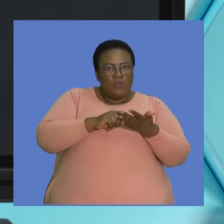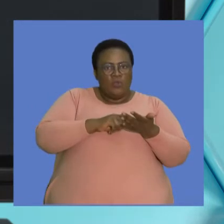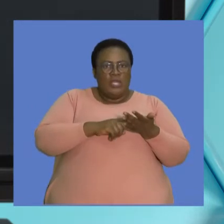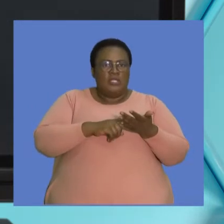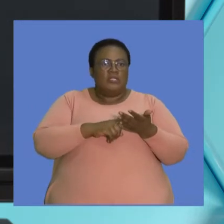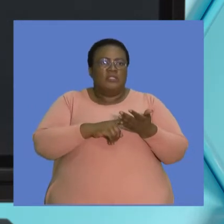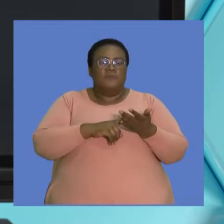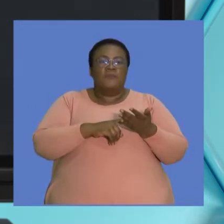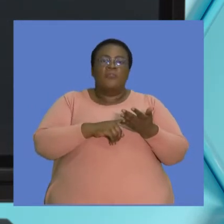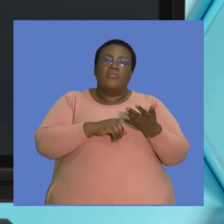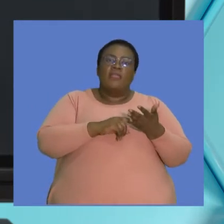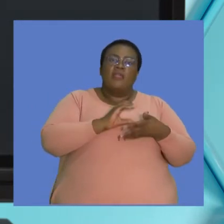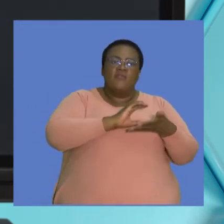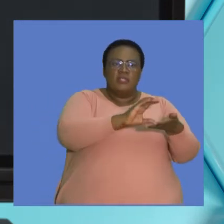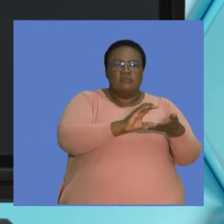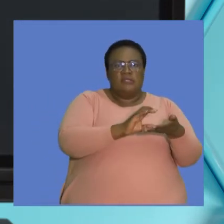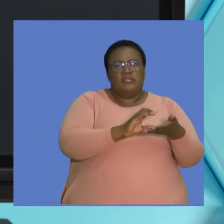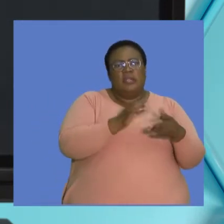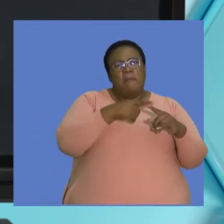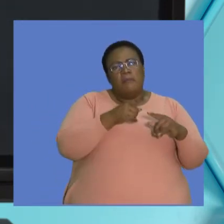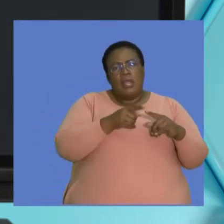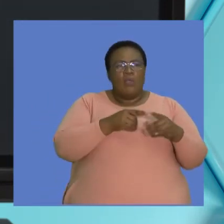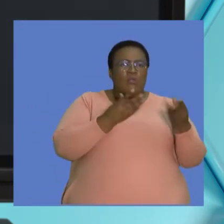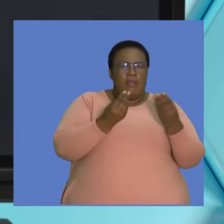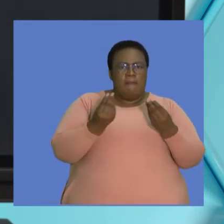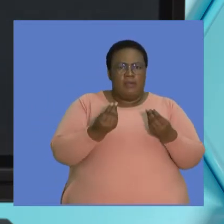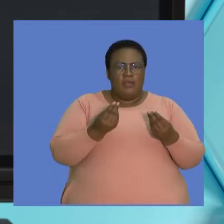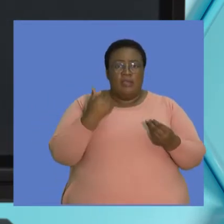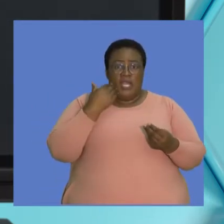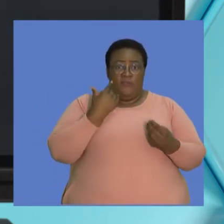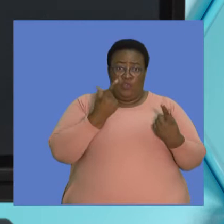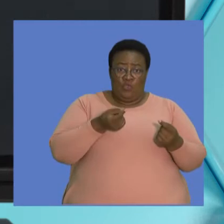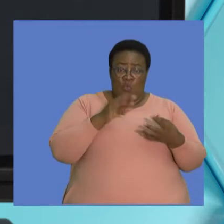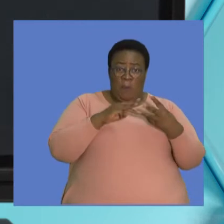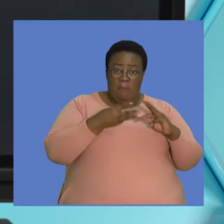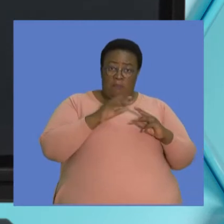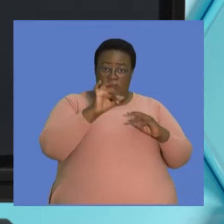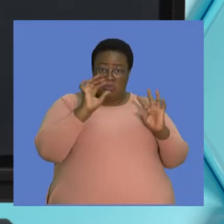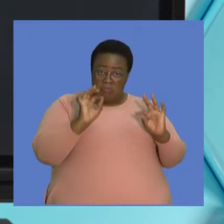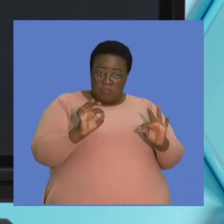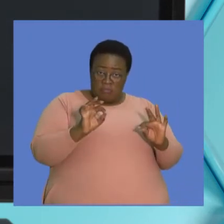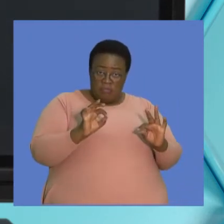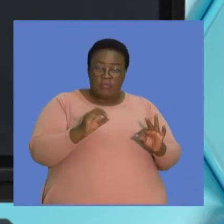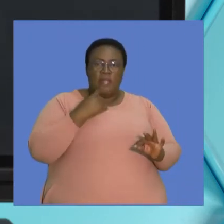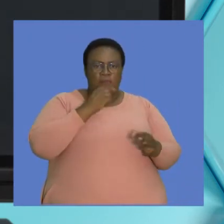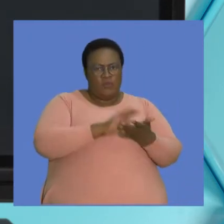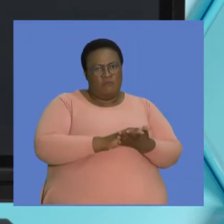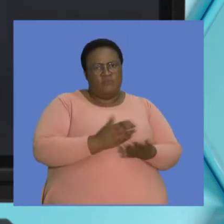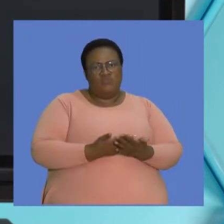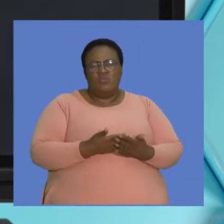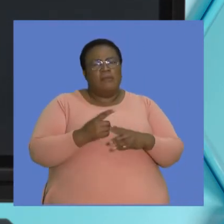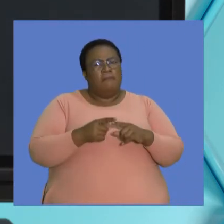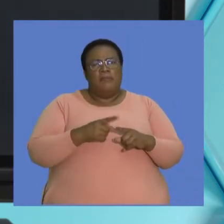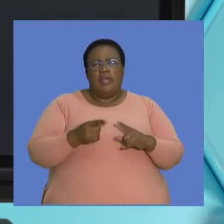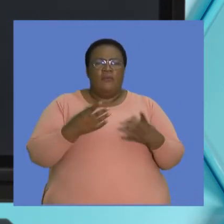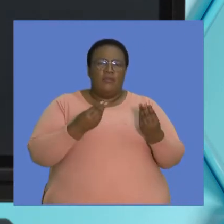to calculate your investment and playing with the numbers, guys. Really, if you do your maths right, I promise you, you